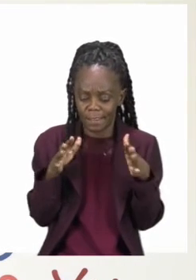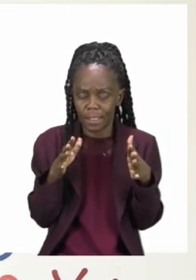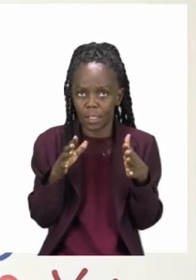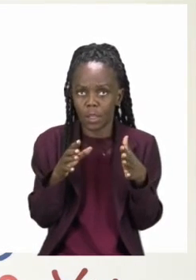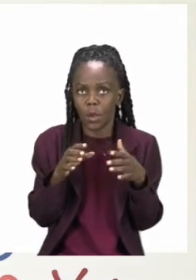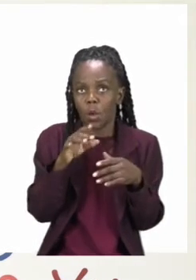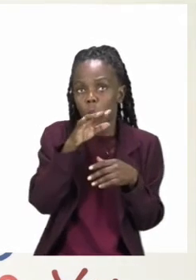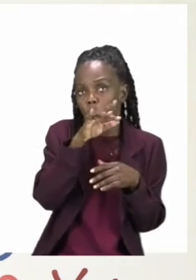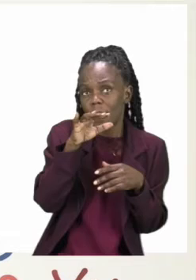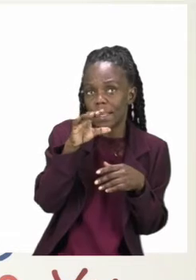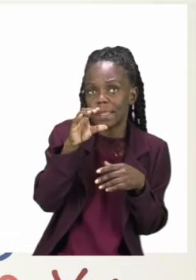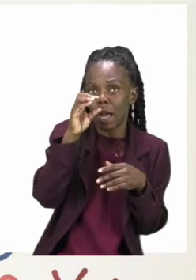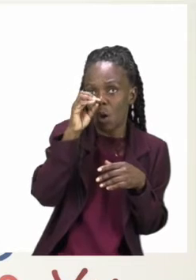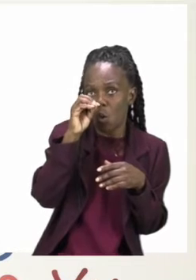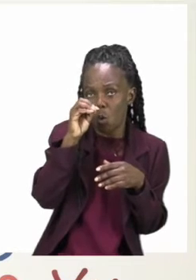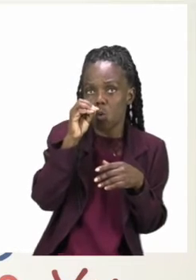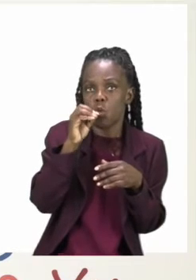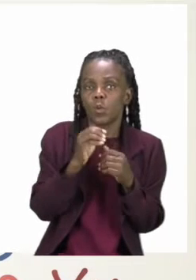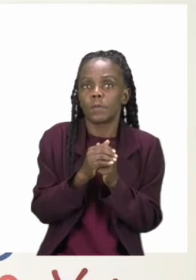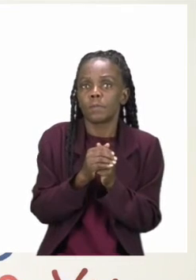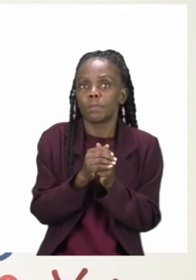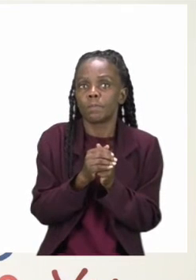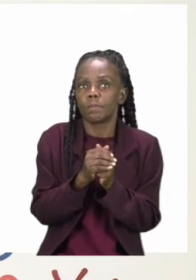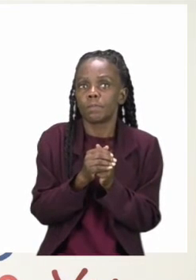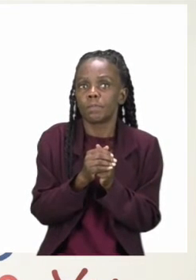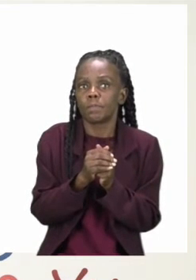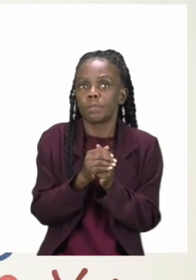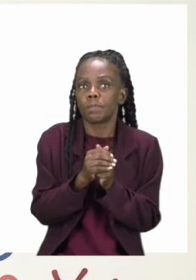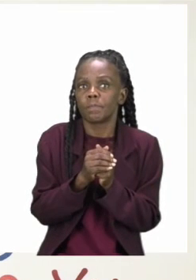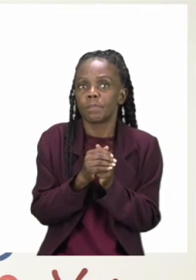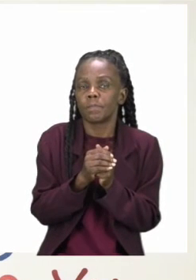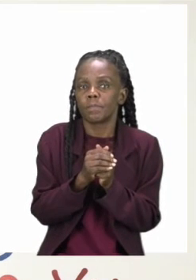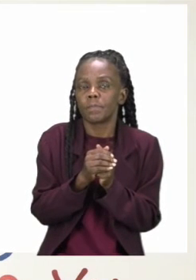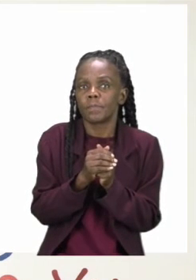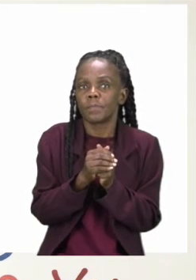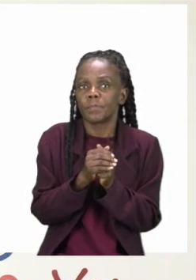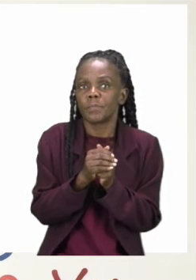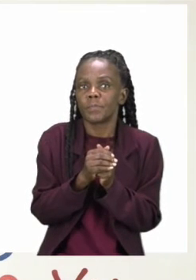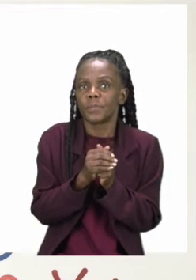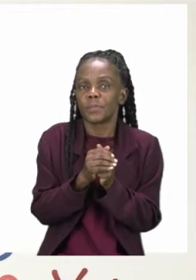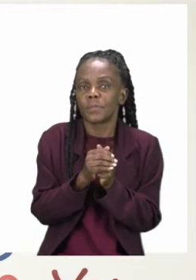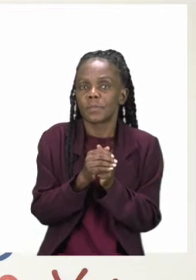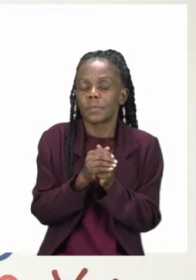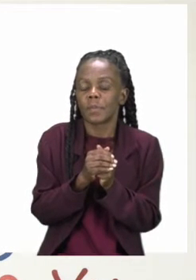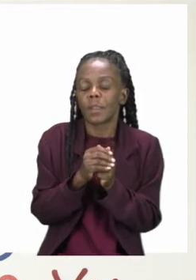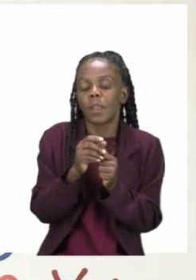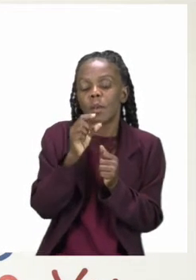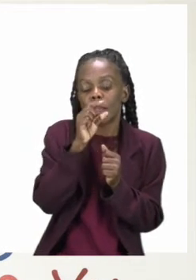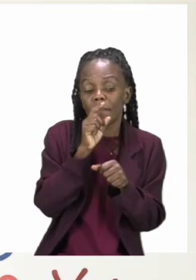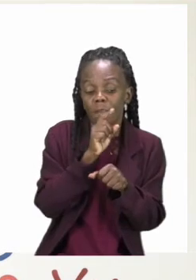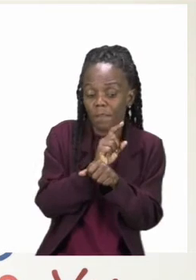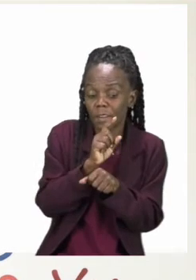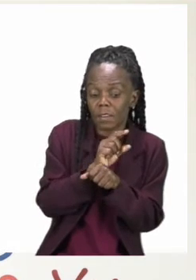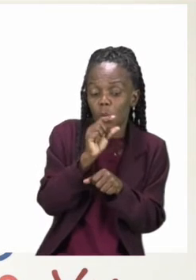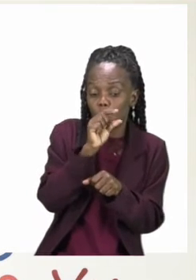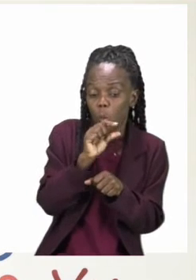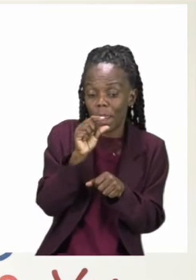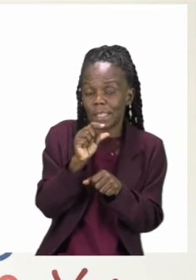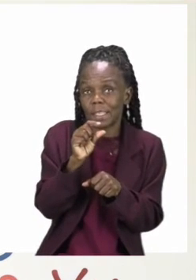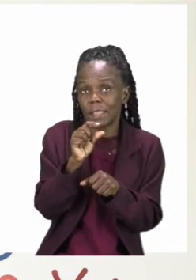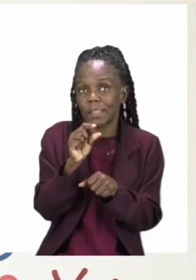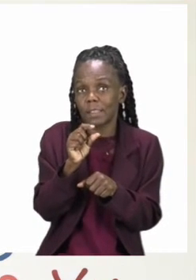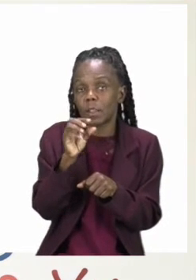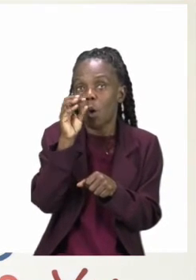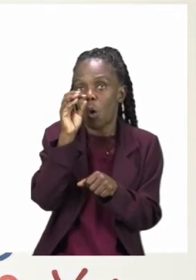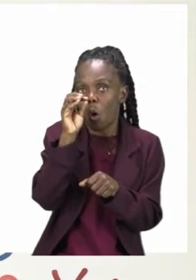already know, and that is the word on. Everyone, let's say on.